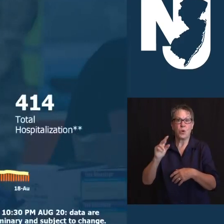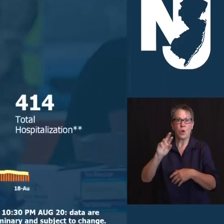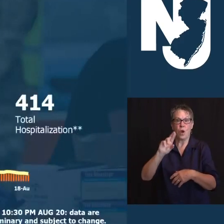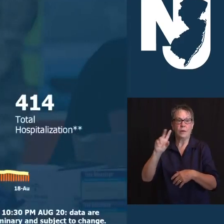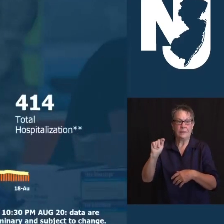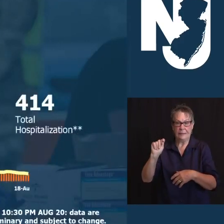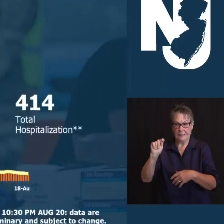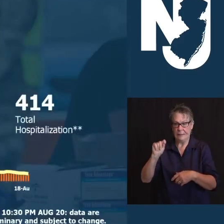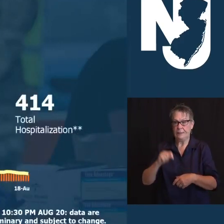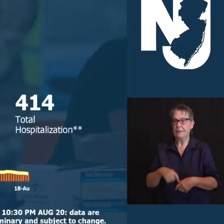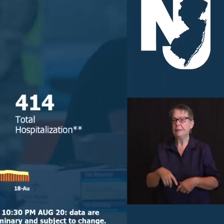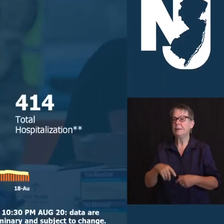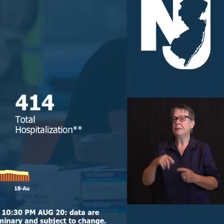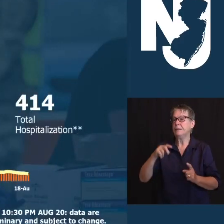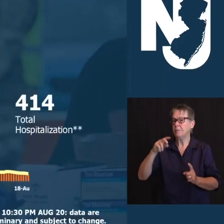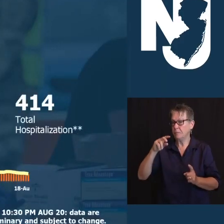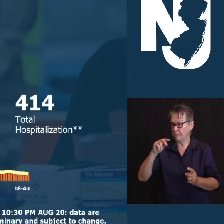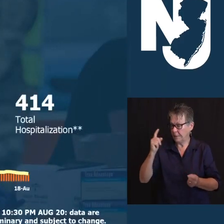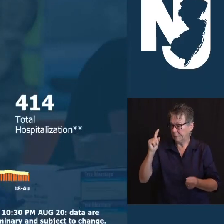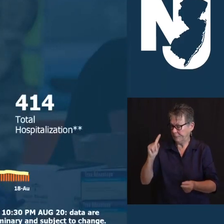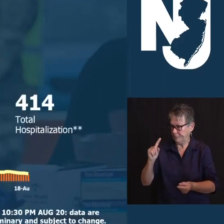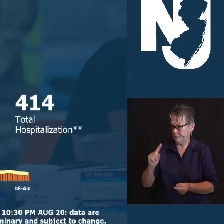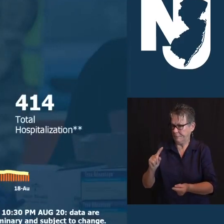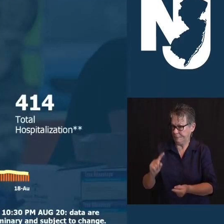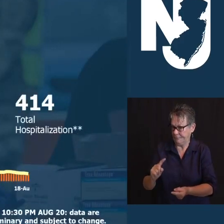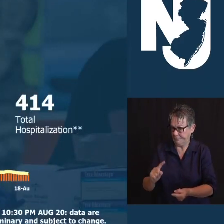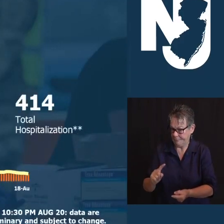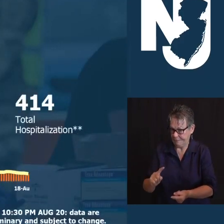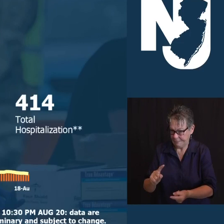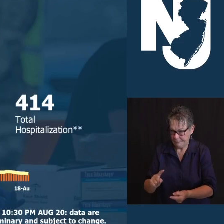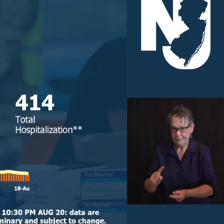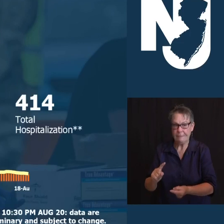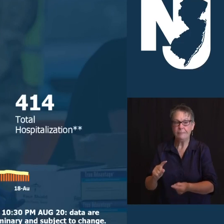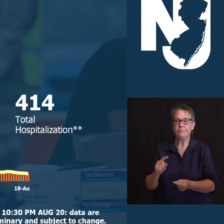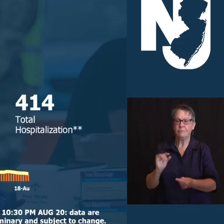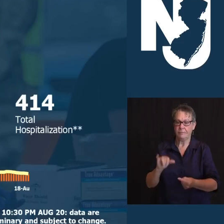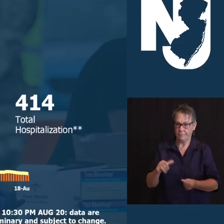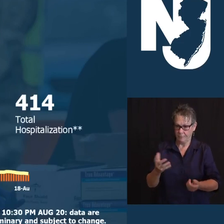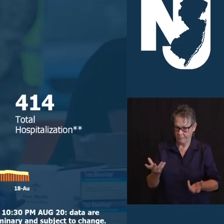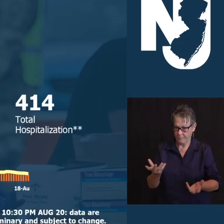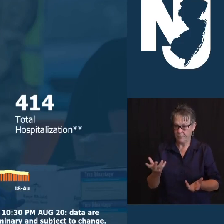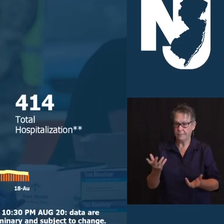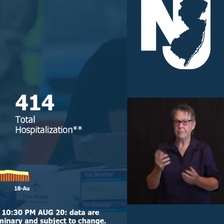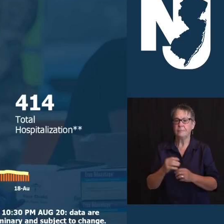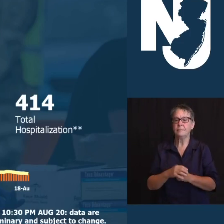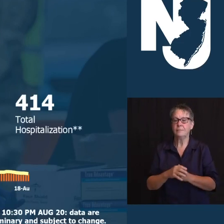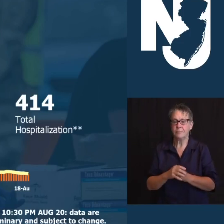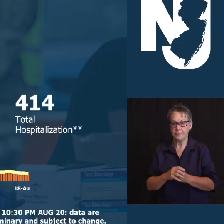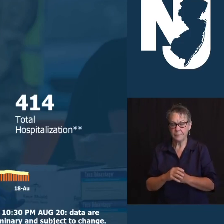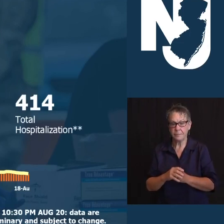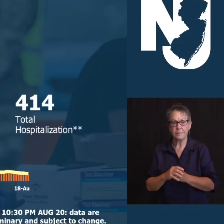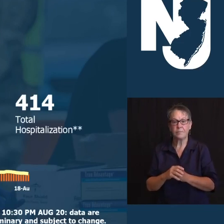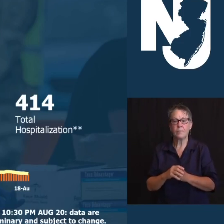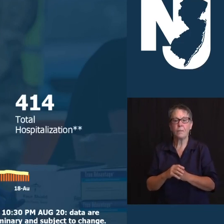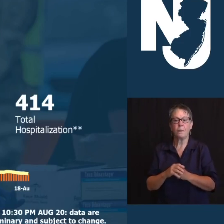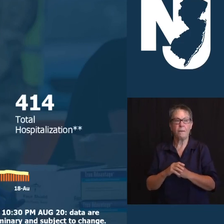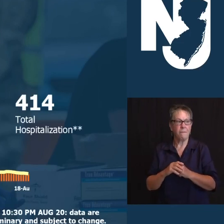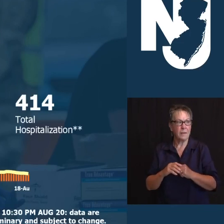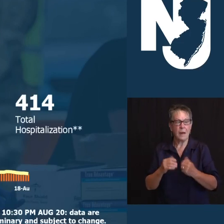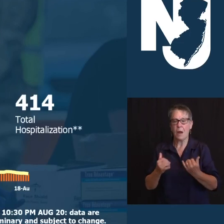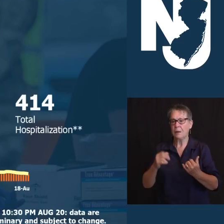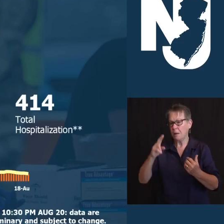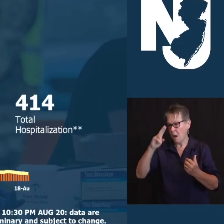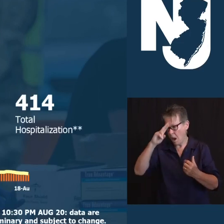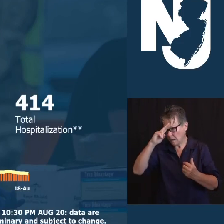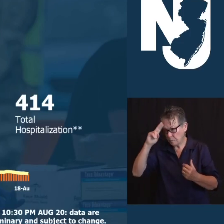night, 221 COVID-19 confirmed patients, 193 persons under investigation. That's a total of